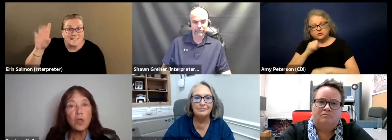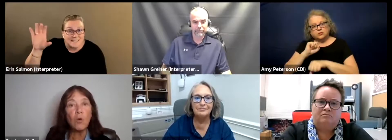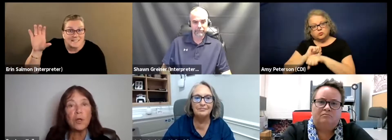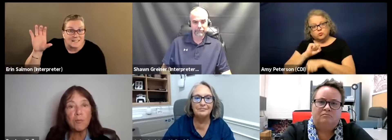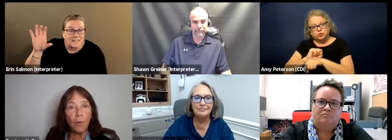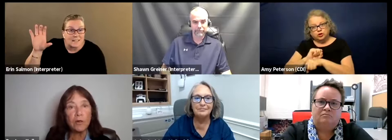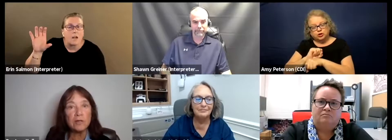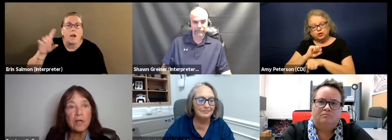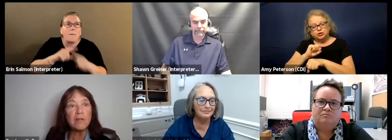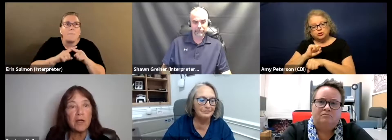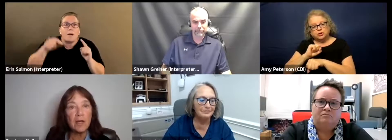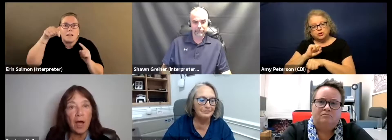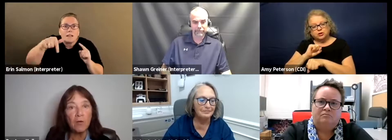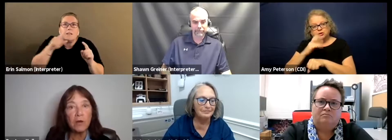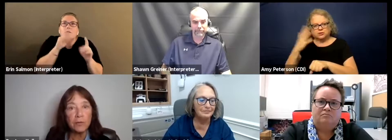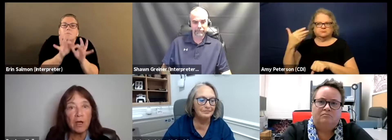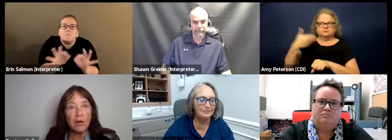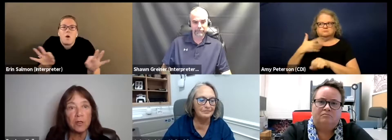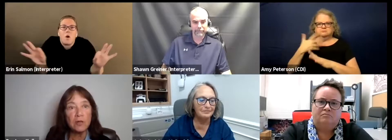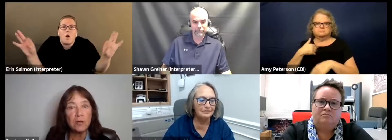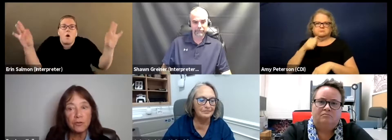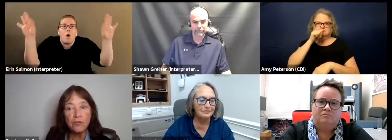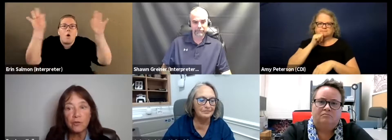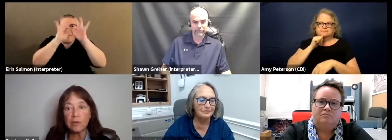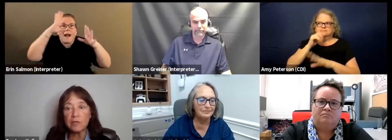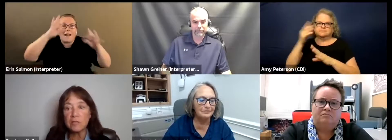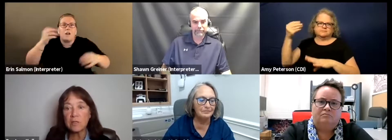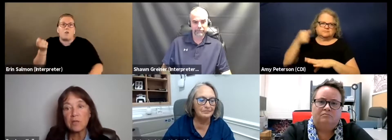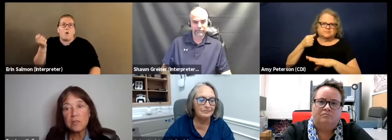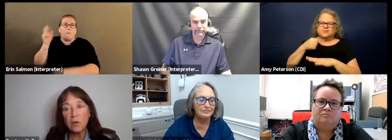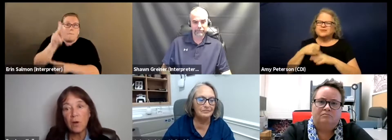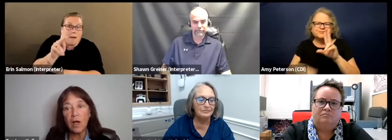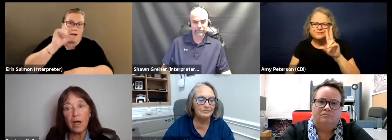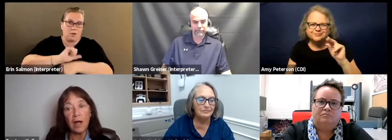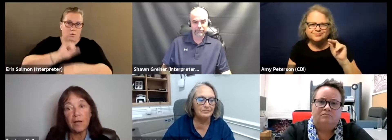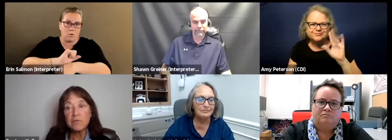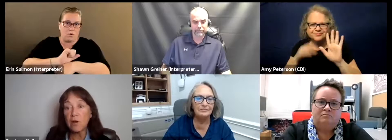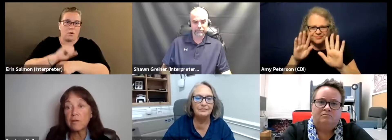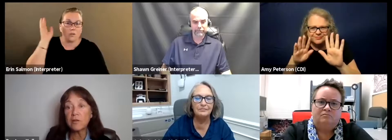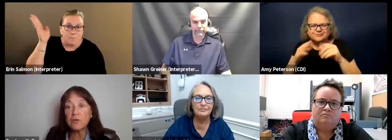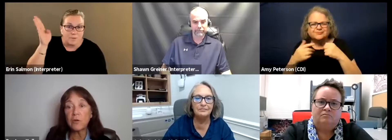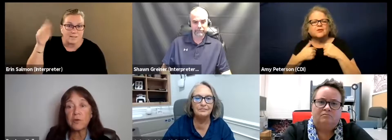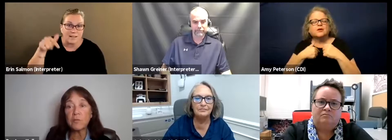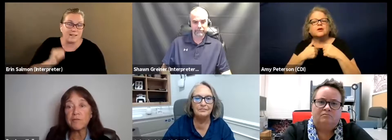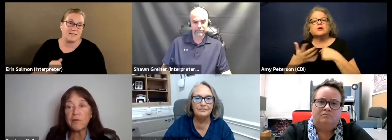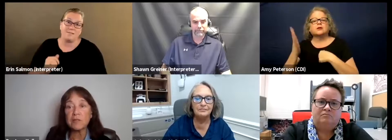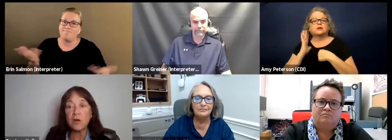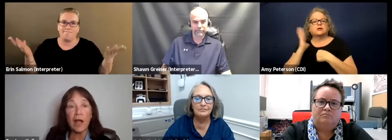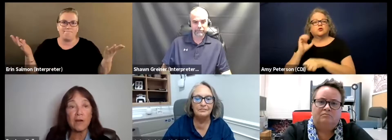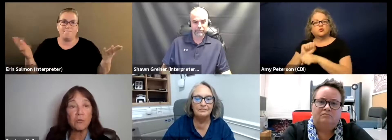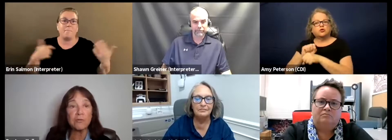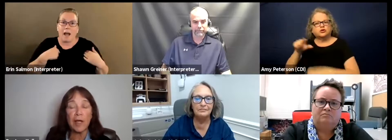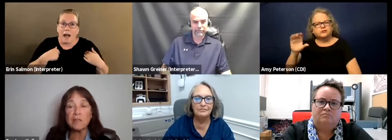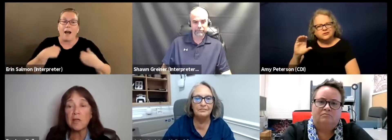was so important that I came out of retirement to do this. So I'm sorry that you don't feel my facts